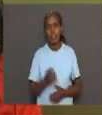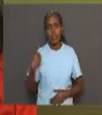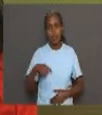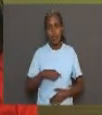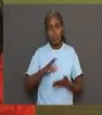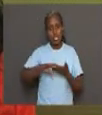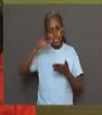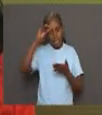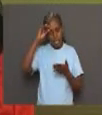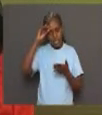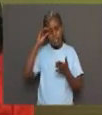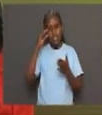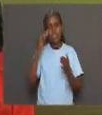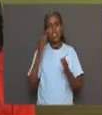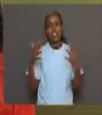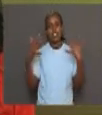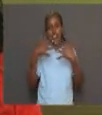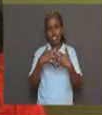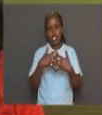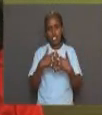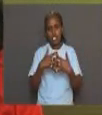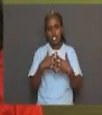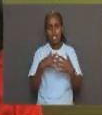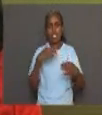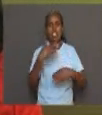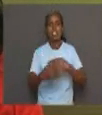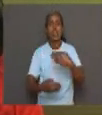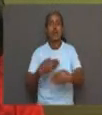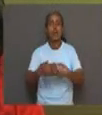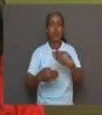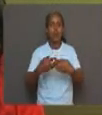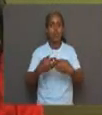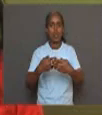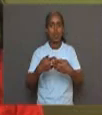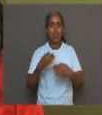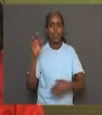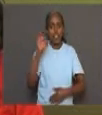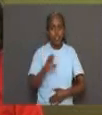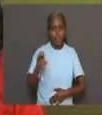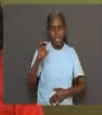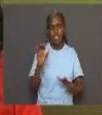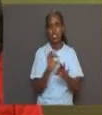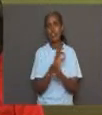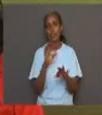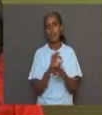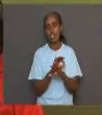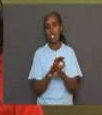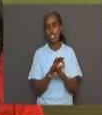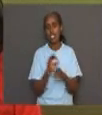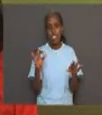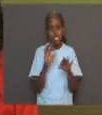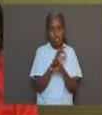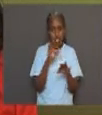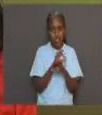calculus. We have learned that integration is the process of finding a